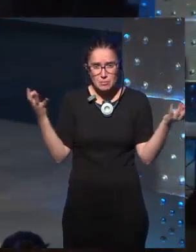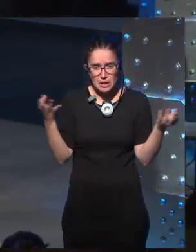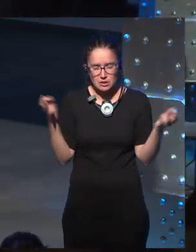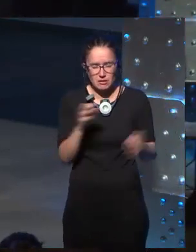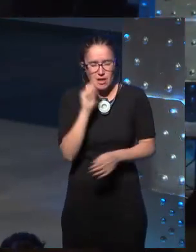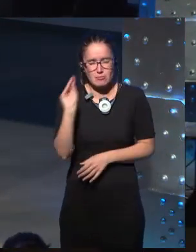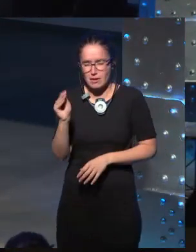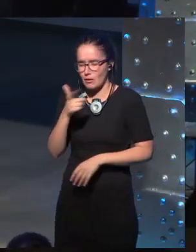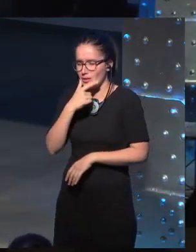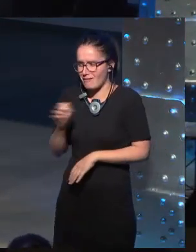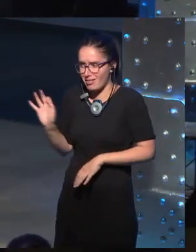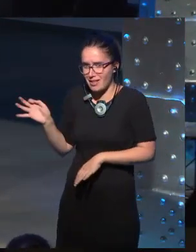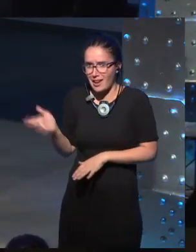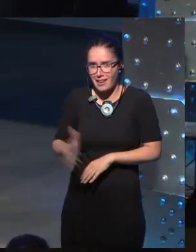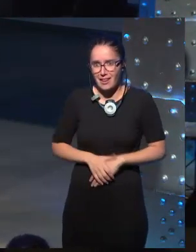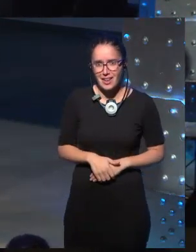to suddenly explode?